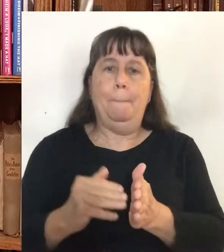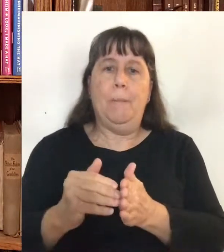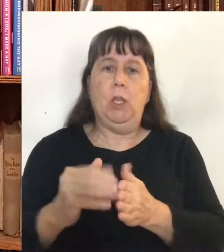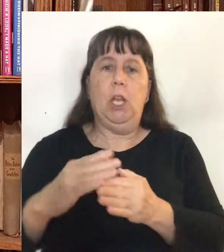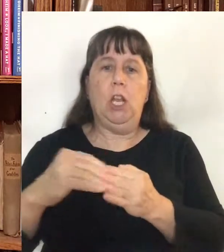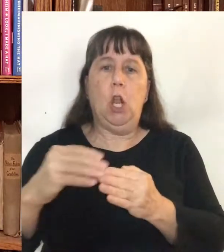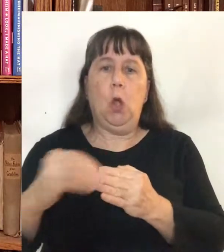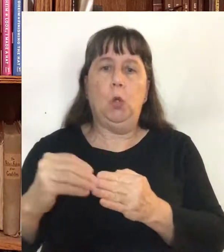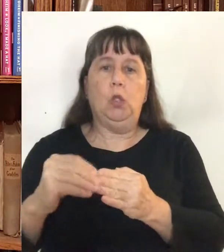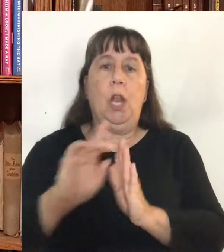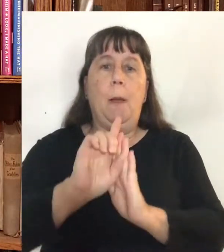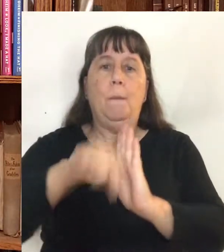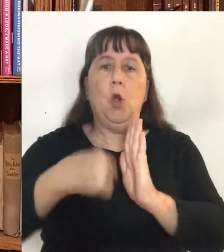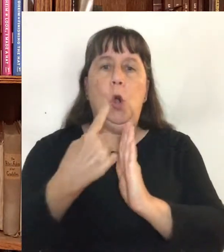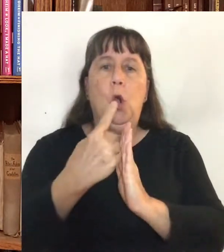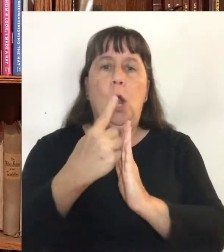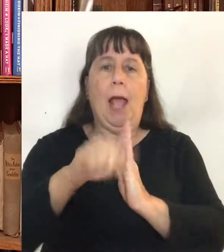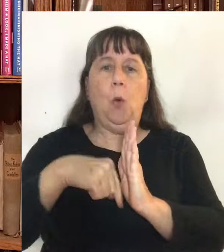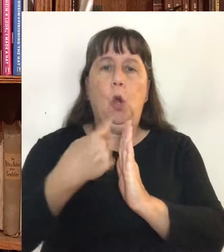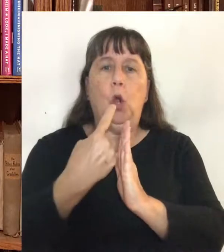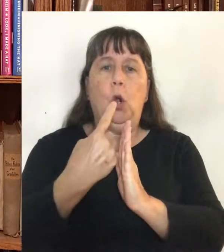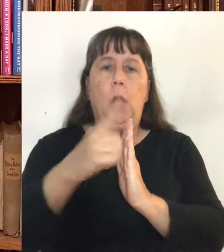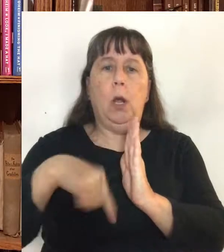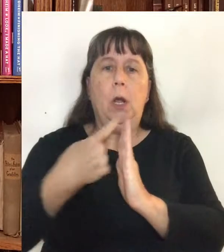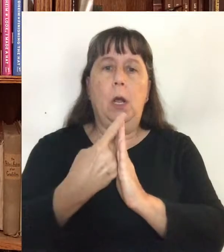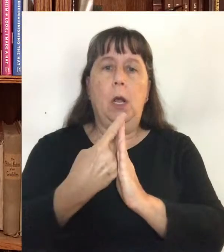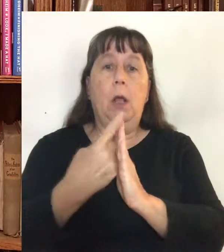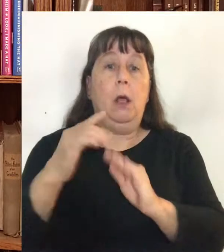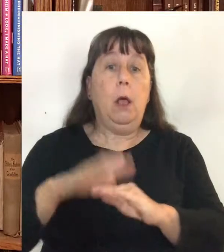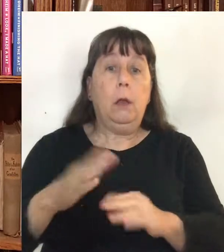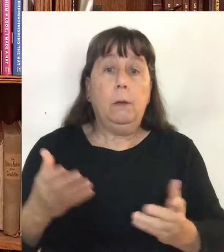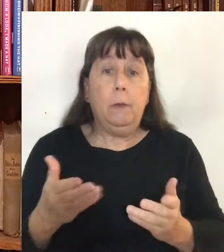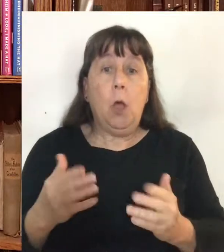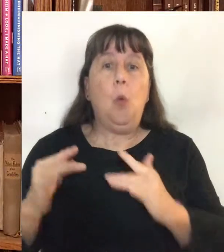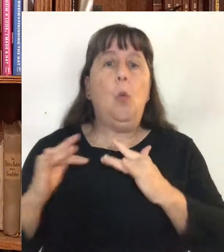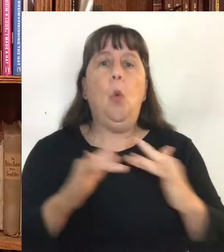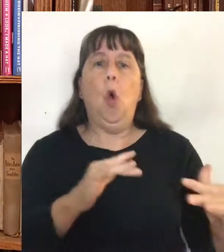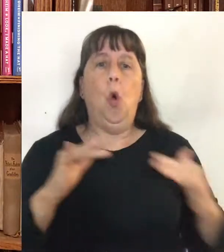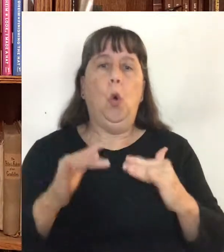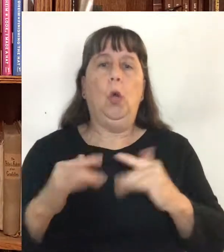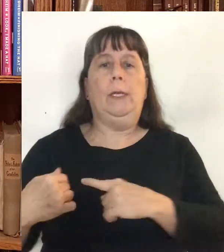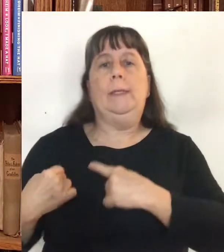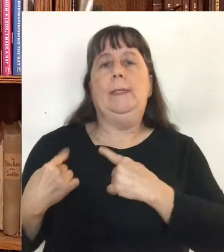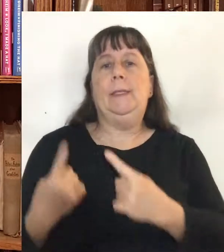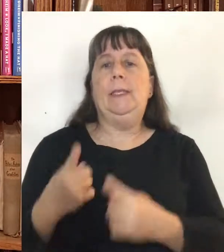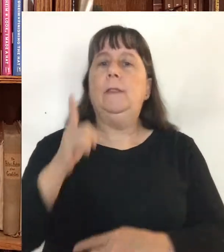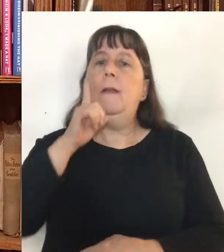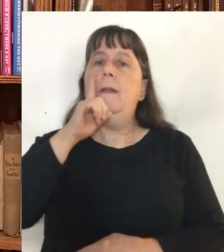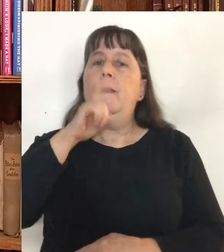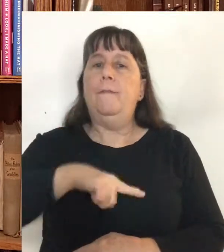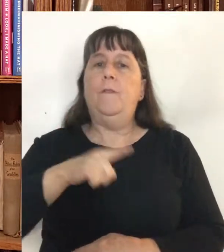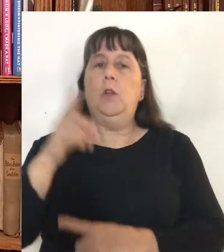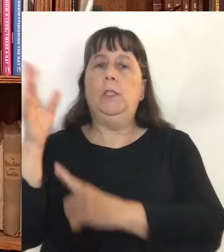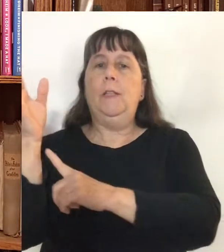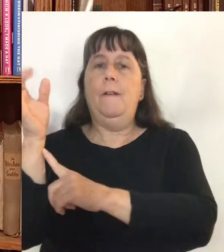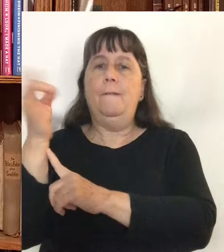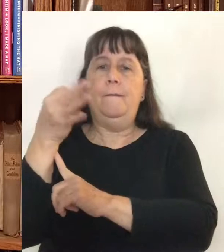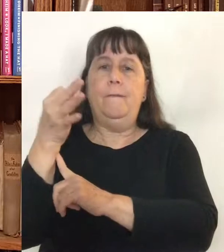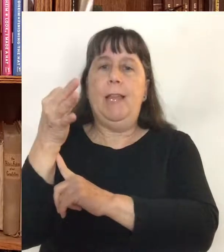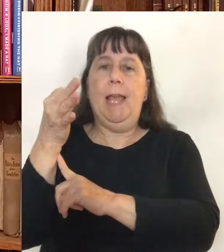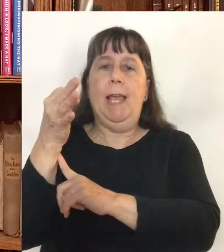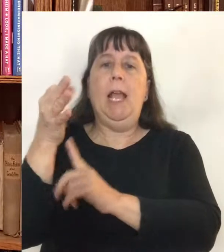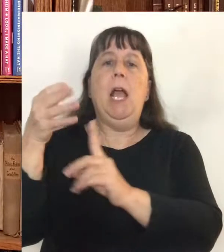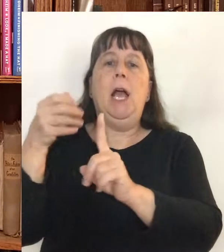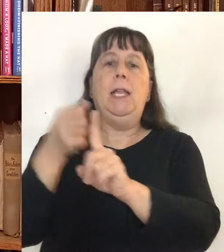$32 million per hour on war since the false flag attack on 2001.